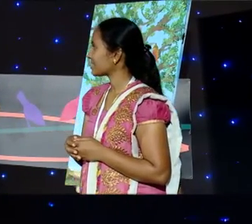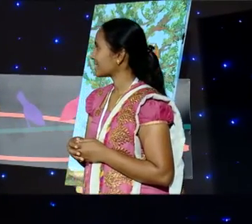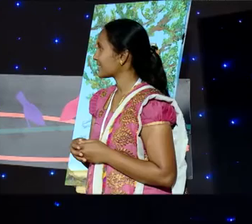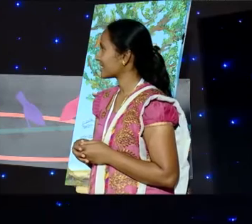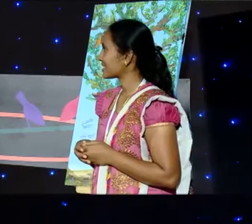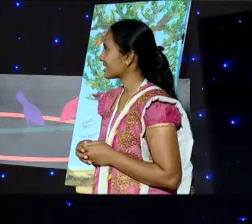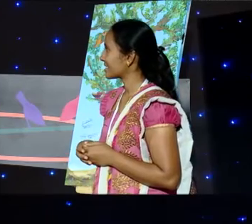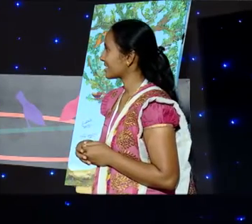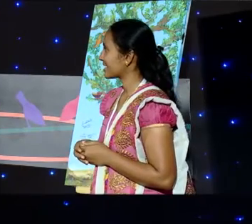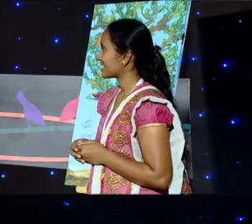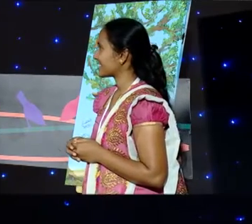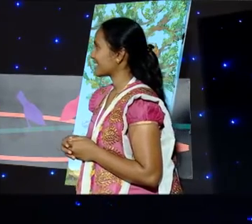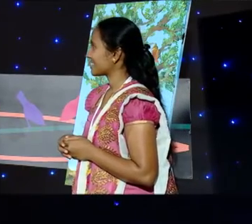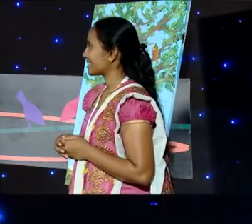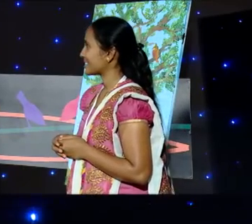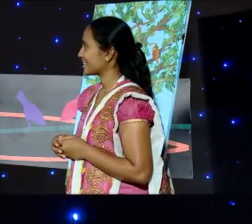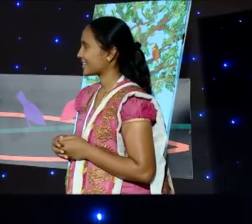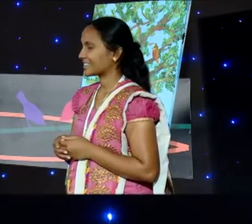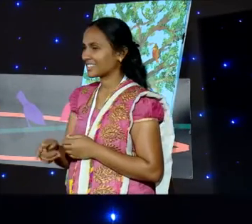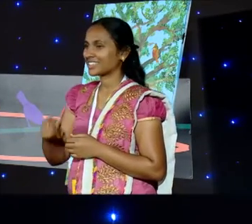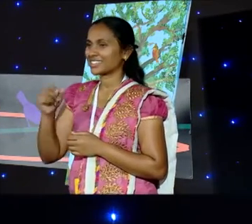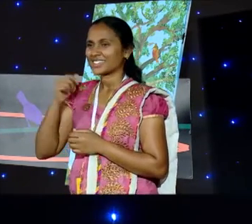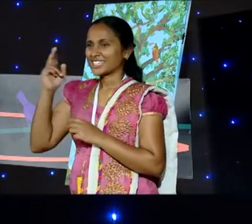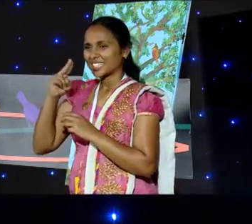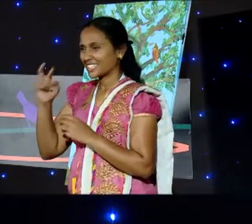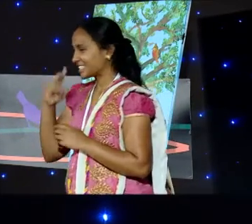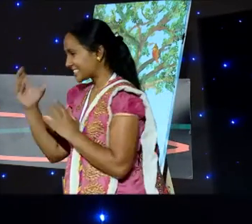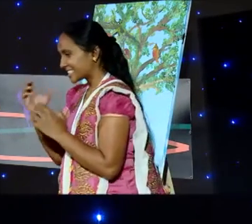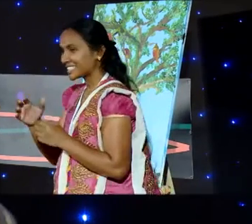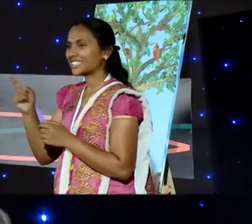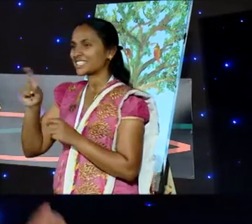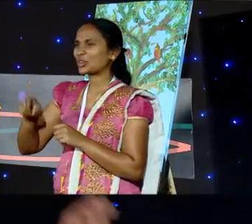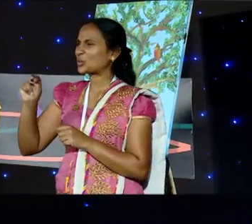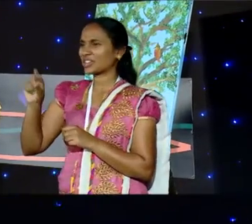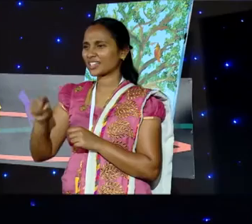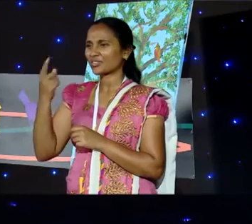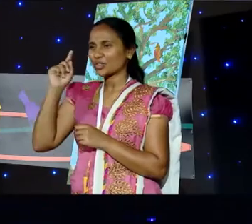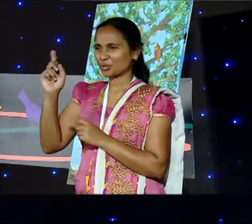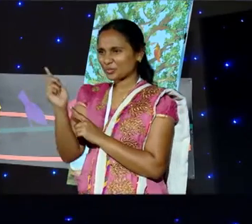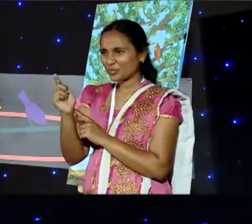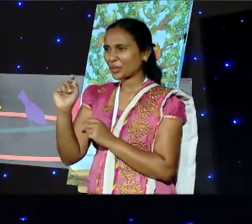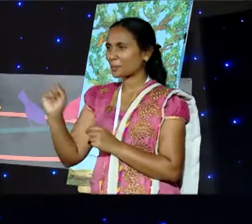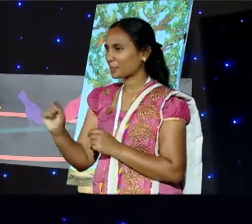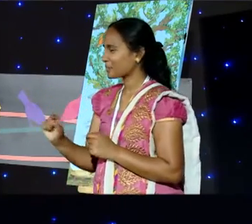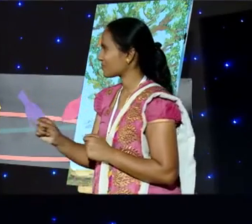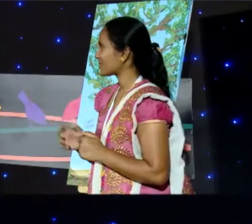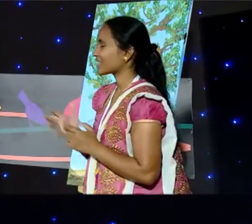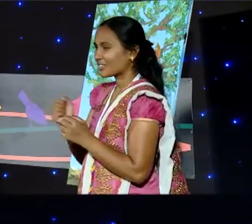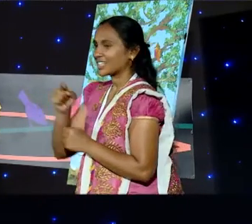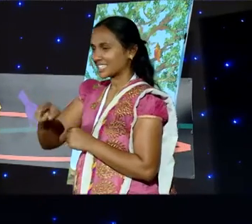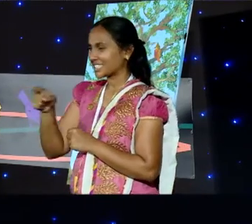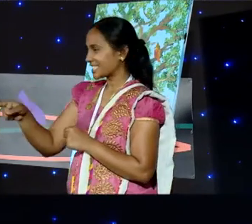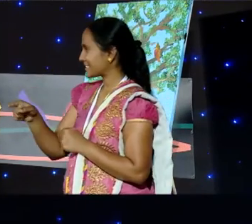than one. How many do you need? You don't need to look for a small pencil. Gandhiji turns to Kaka Saib and says, I want that